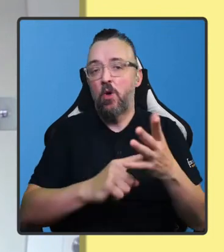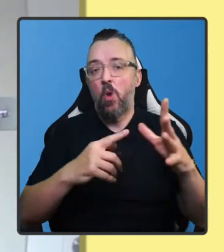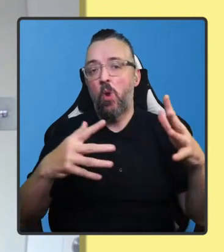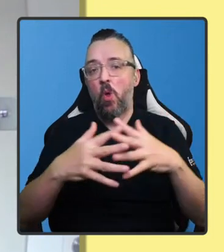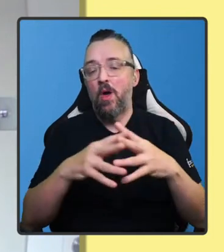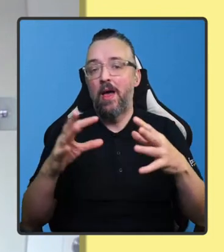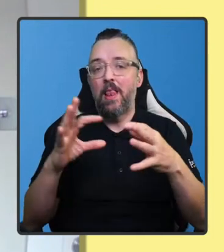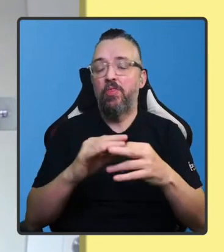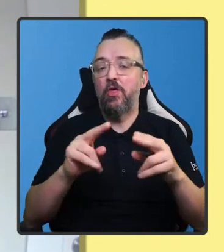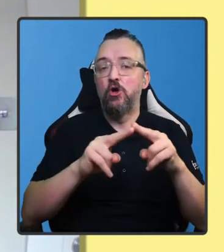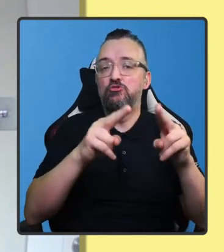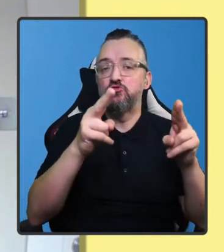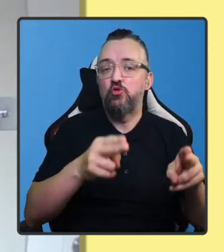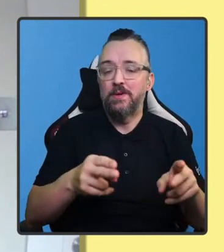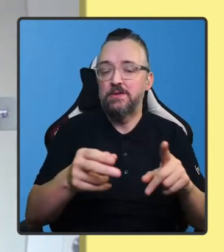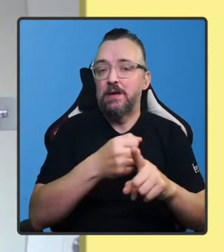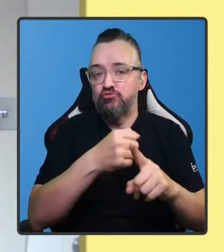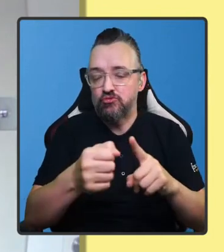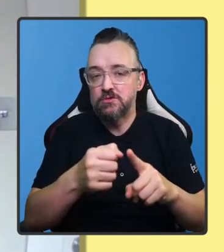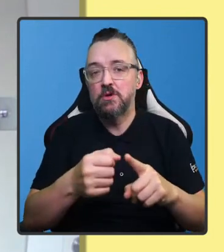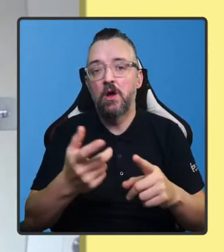abuse, coercive and controlling behaviour.